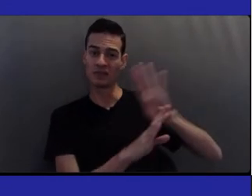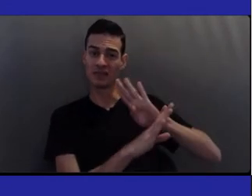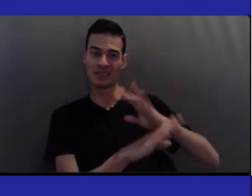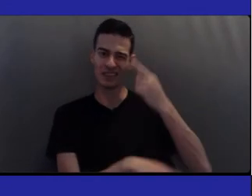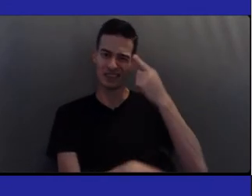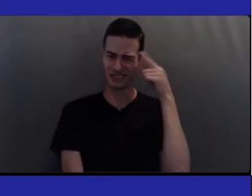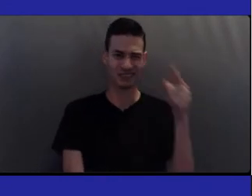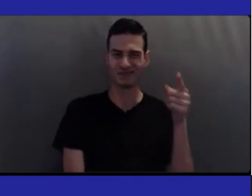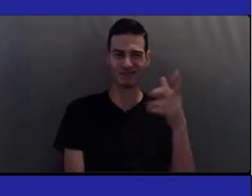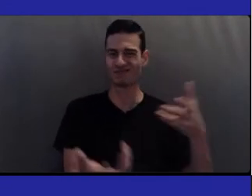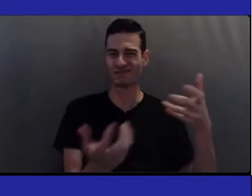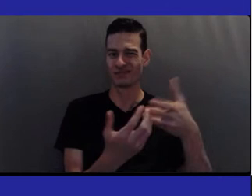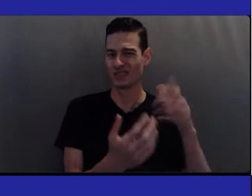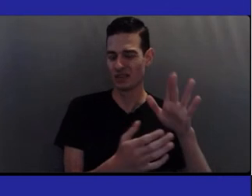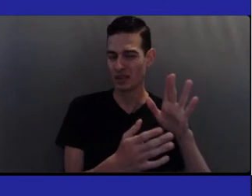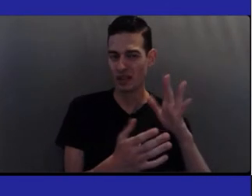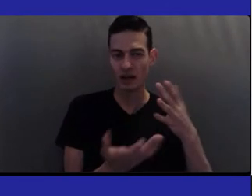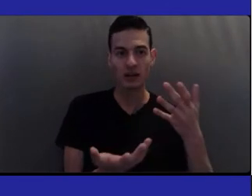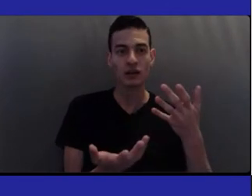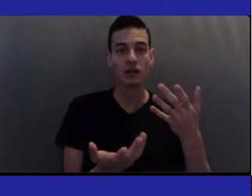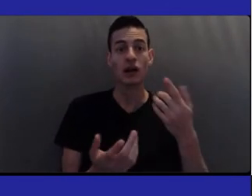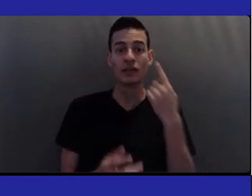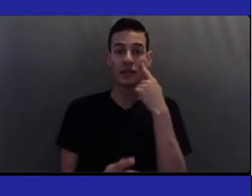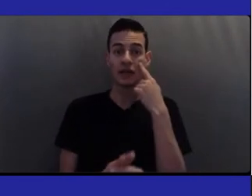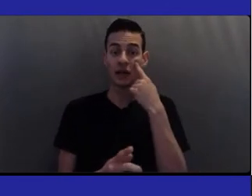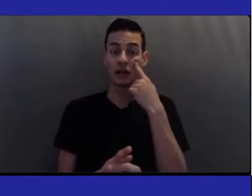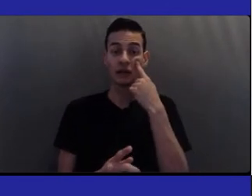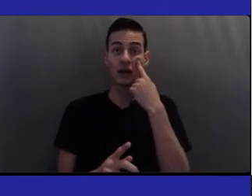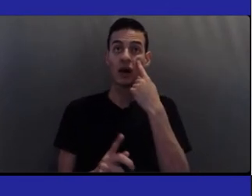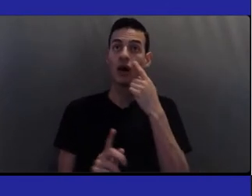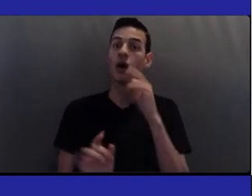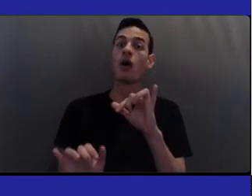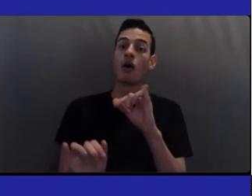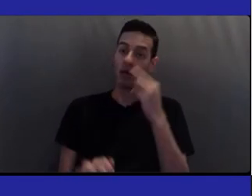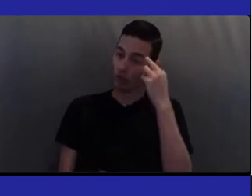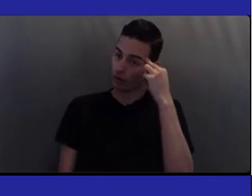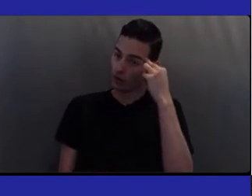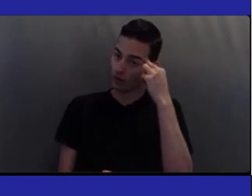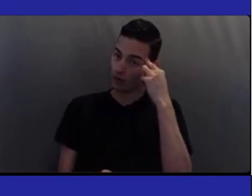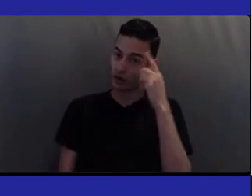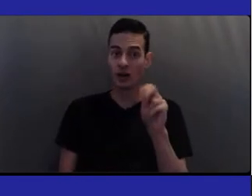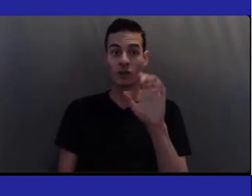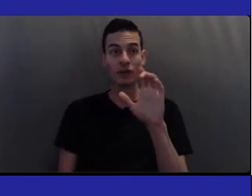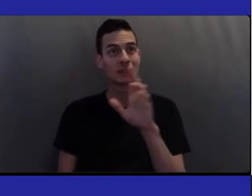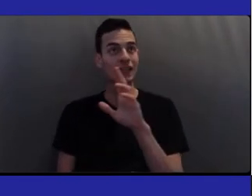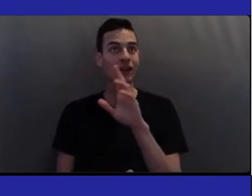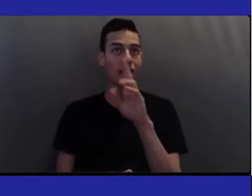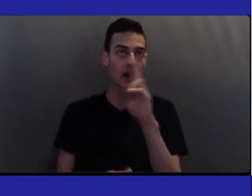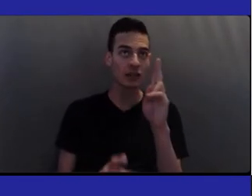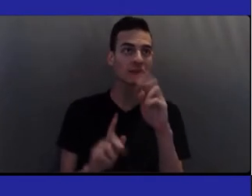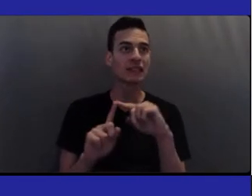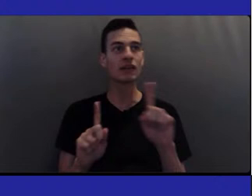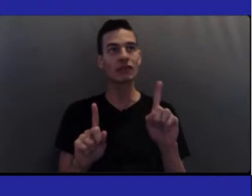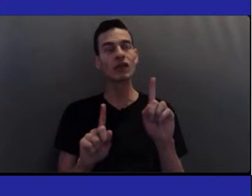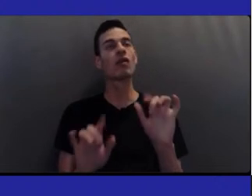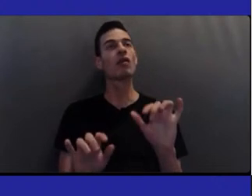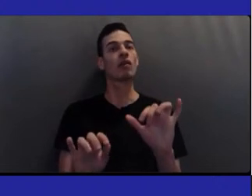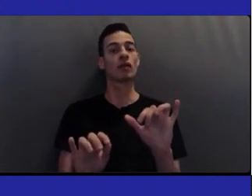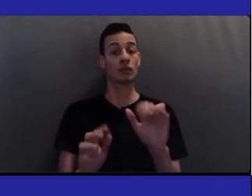they've distinguished us from other people, but that was kind of the accommodation to us because of